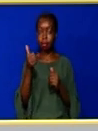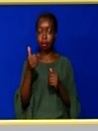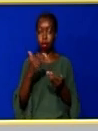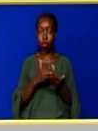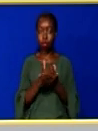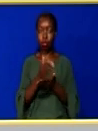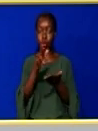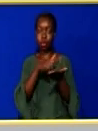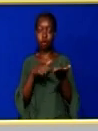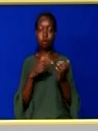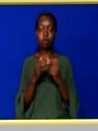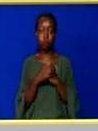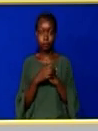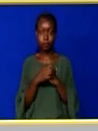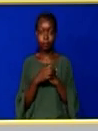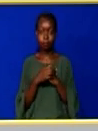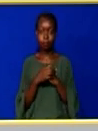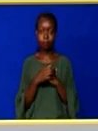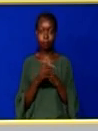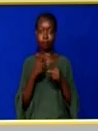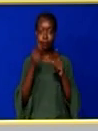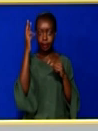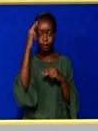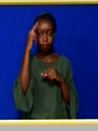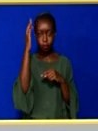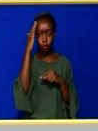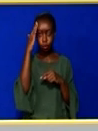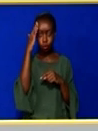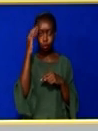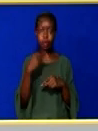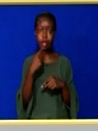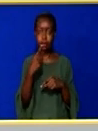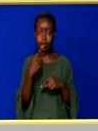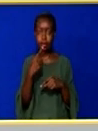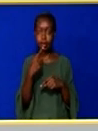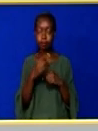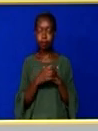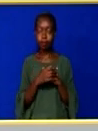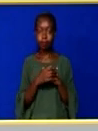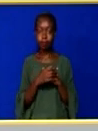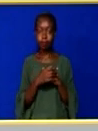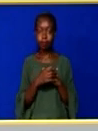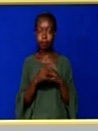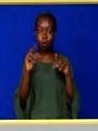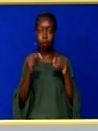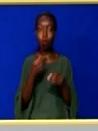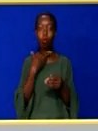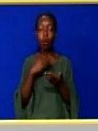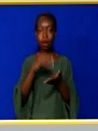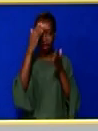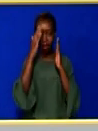by registration. But remember, this one we are now saying in low tones. We don't want students to get much of